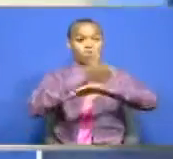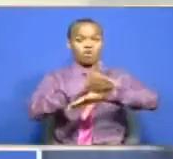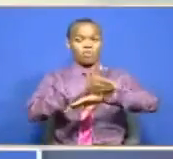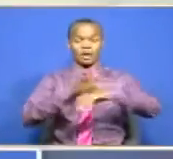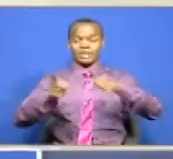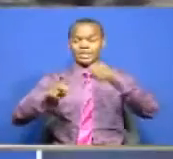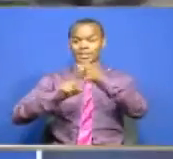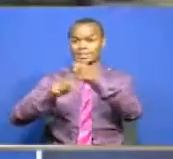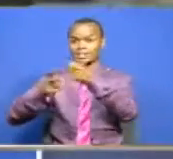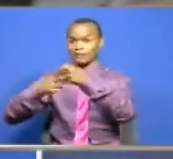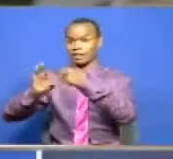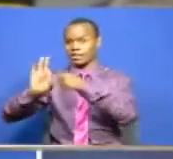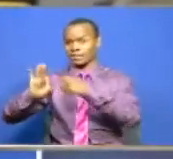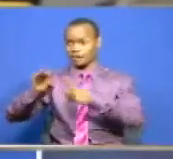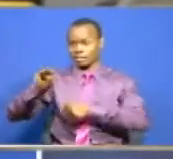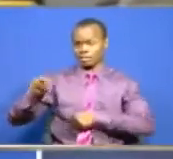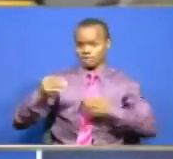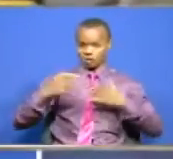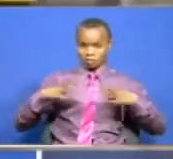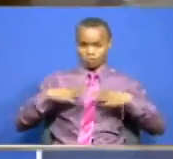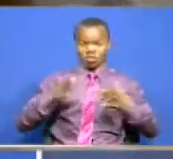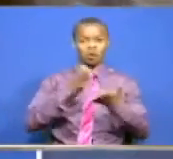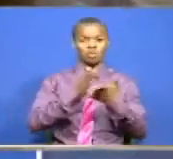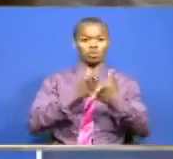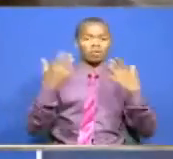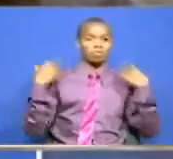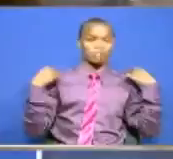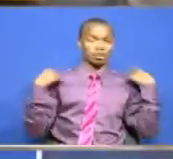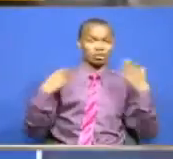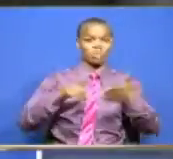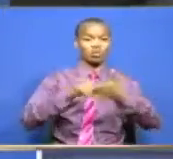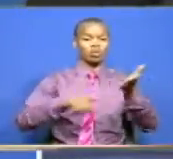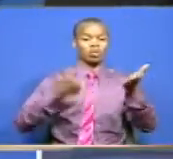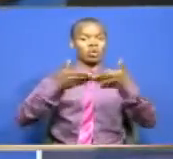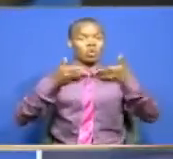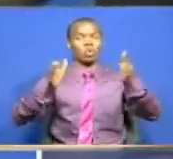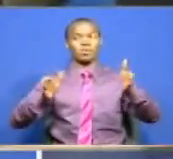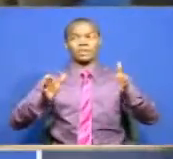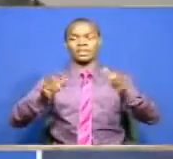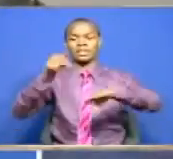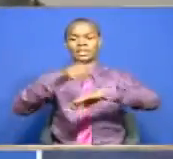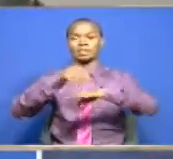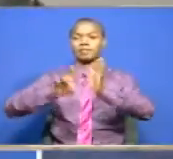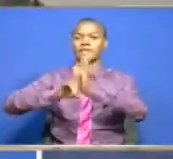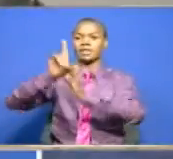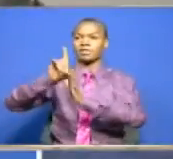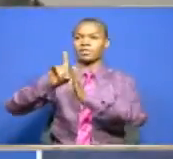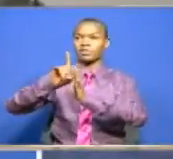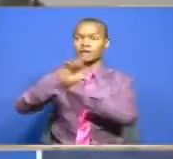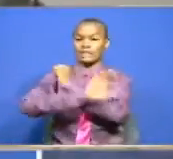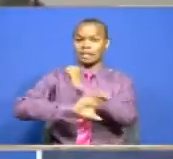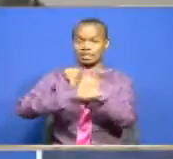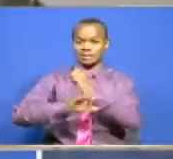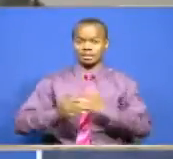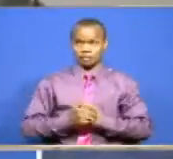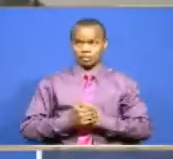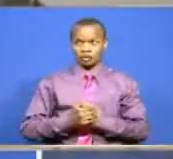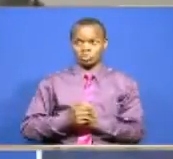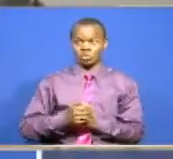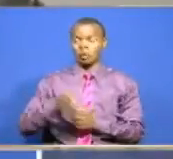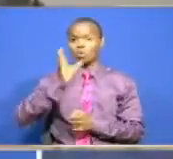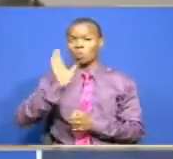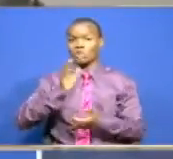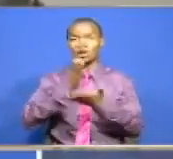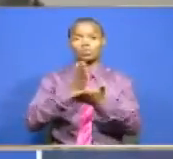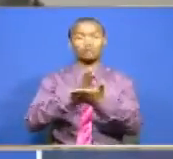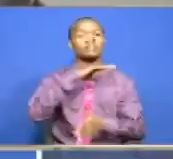million people in the world still practice open defecation, majority in the developing countries. It's water that has been